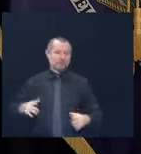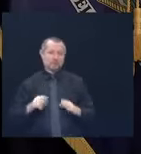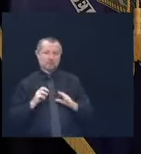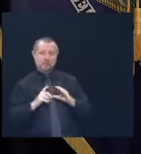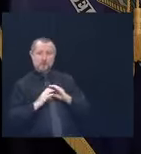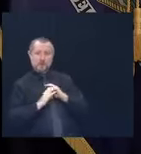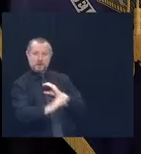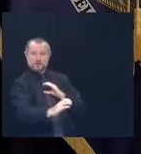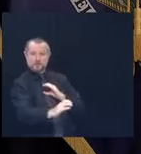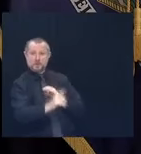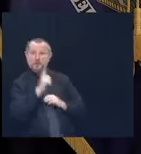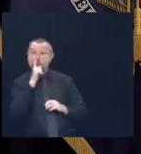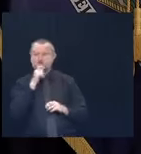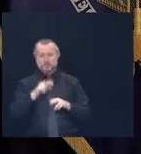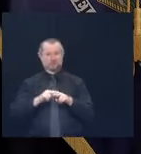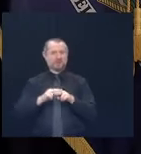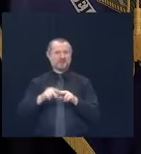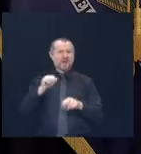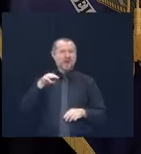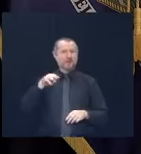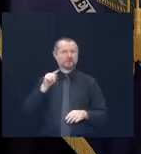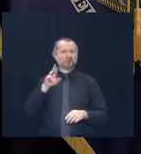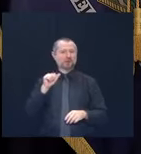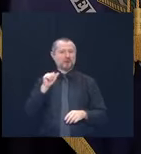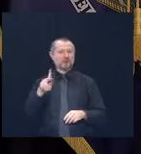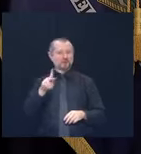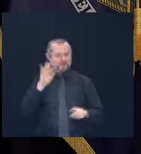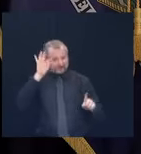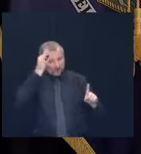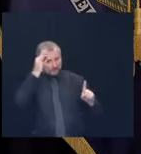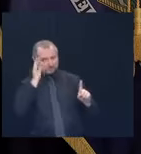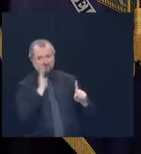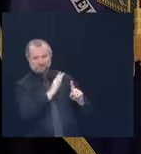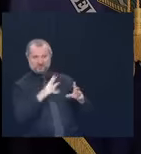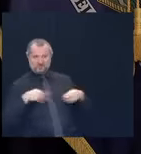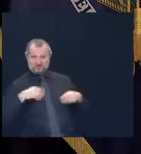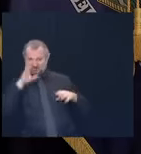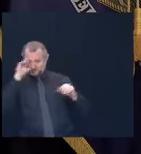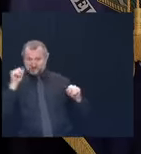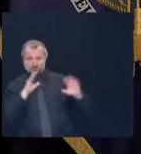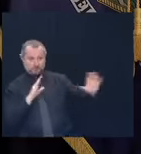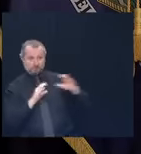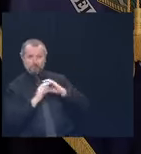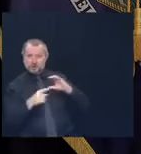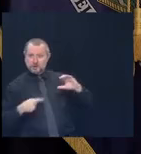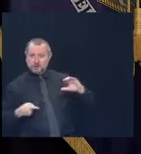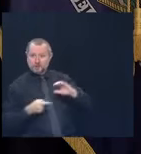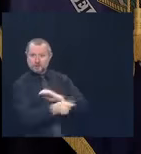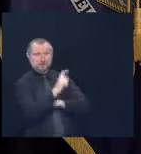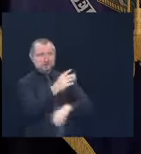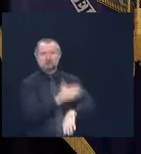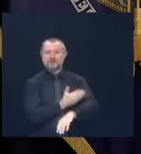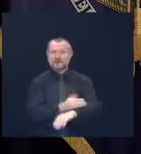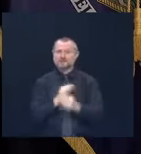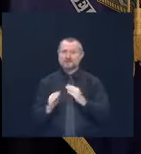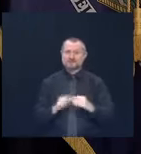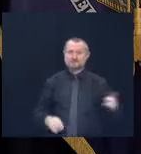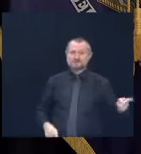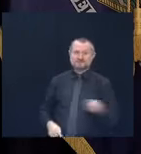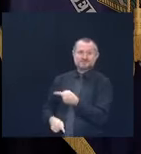owns them. President owns Amtrak. It's their tunnels. To repair the tunnels, these are the tunnels that go into the